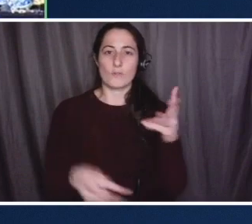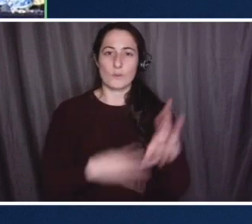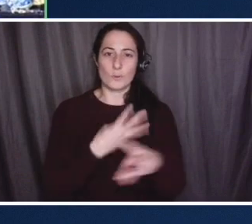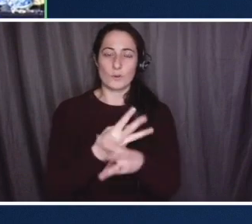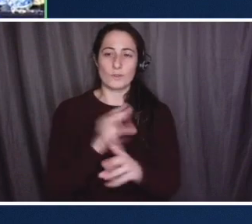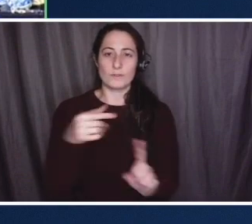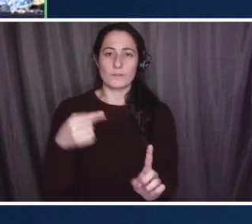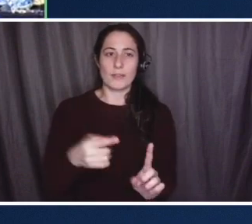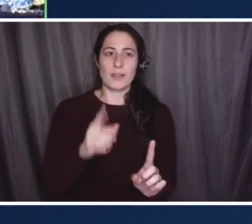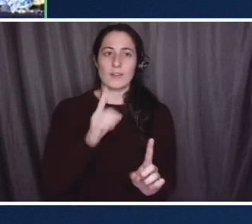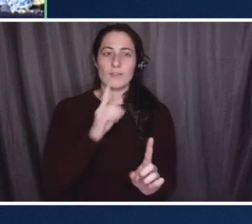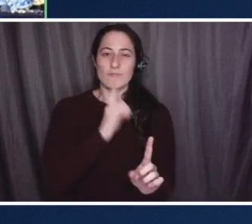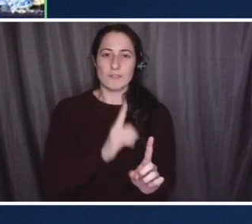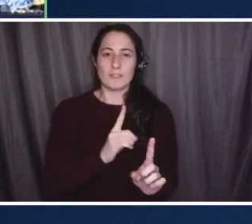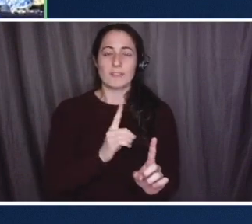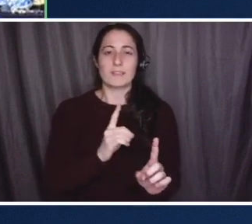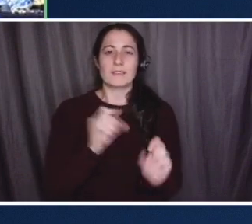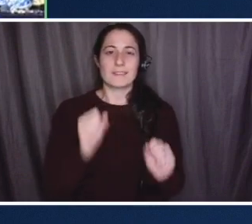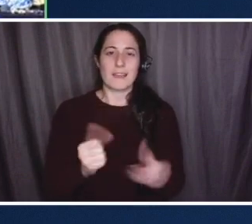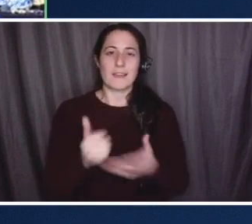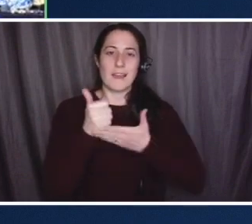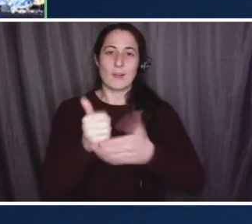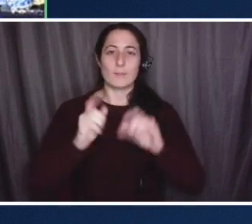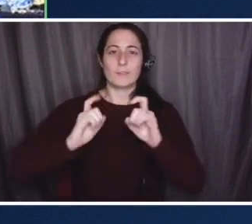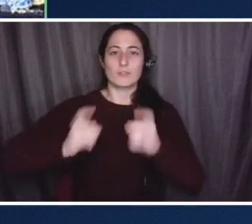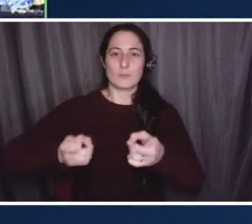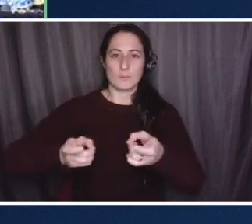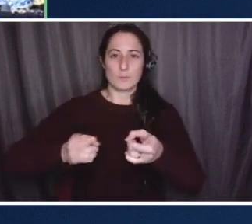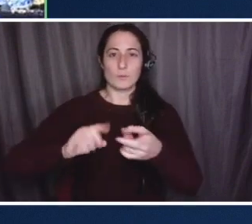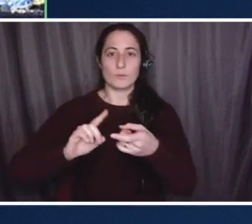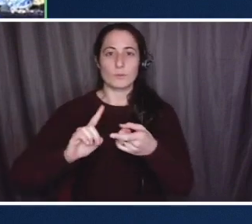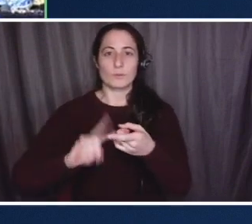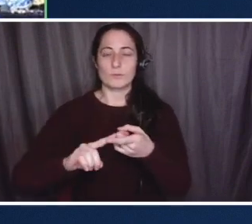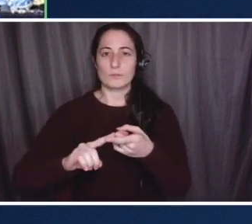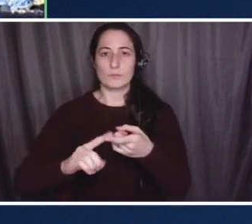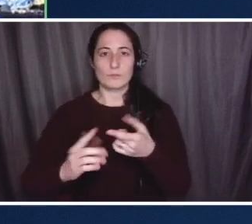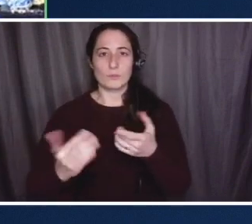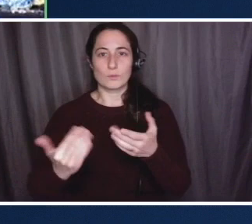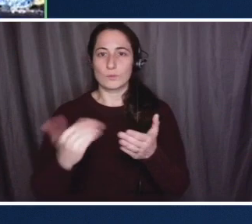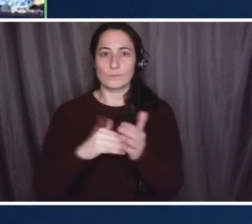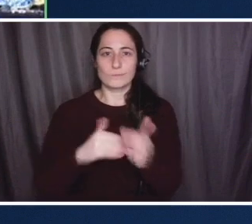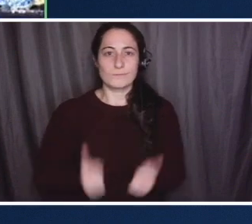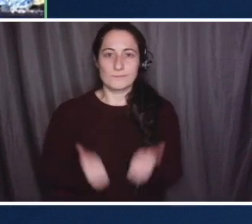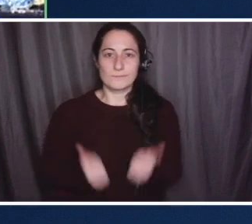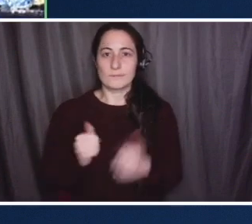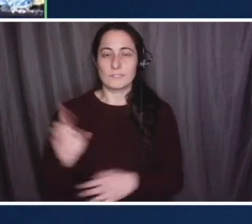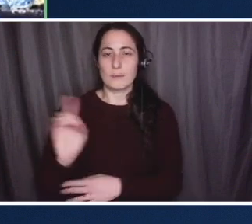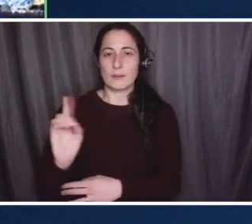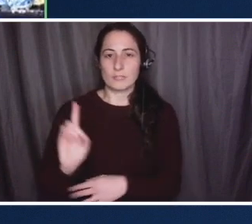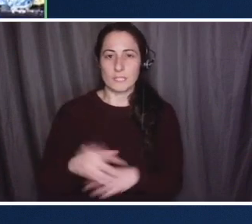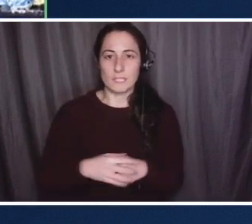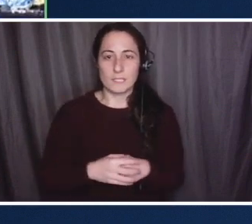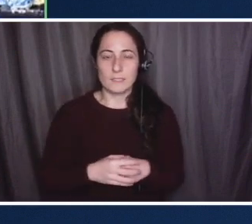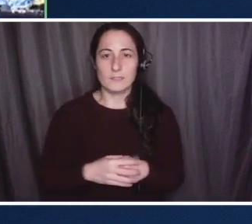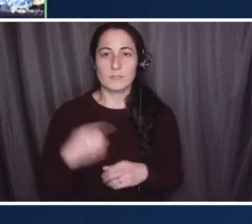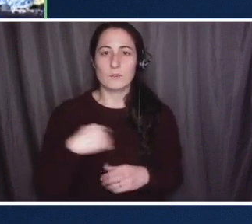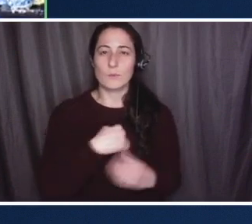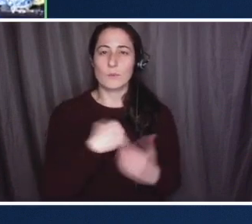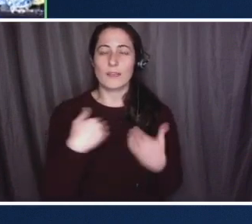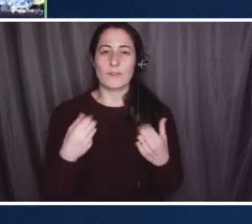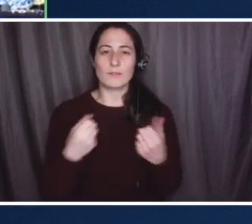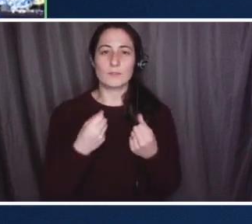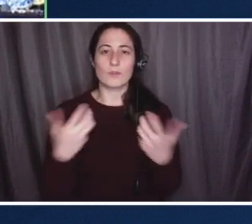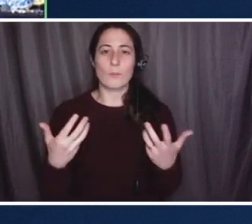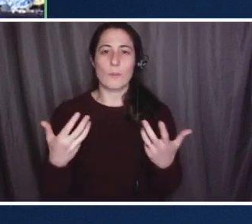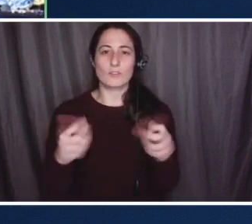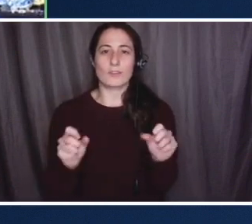greatly contribute to the restoration of democracy, because we have so much opacity.